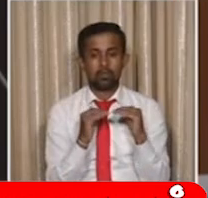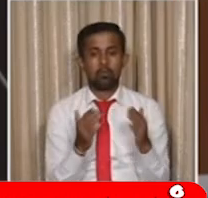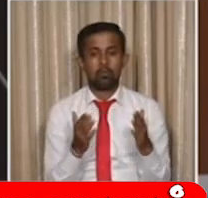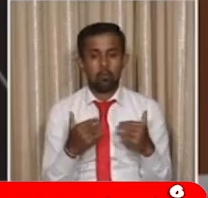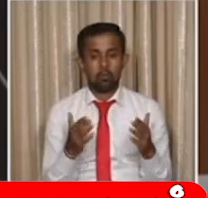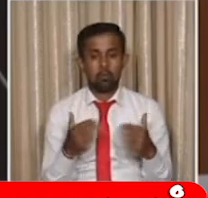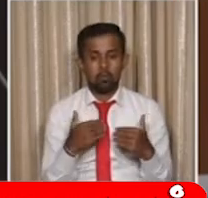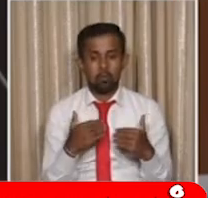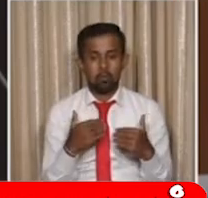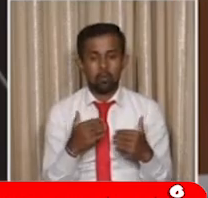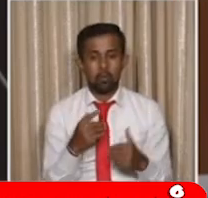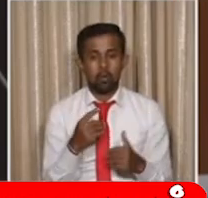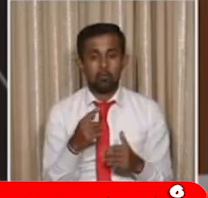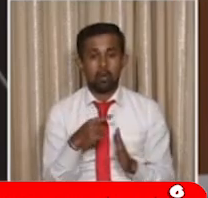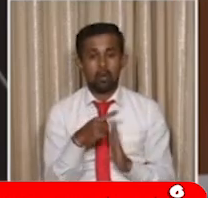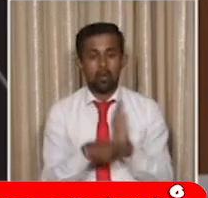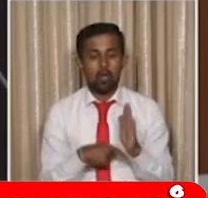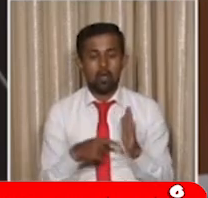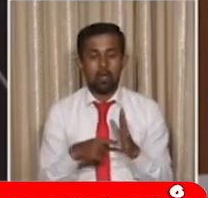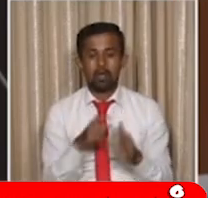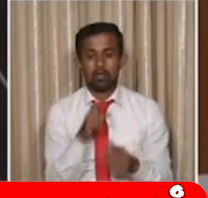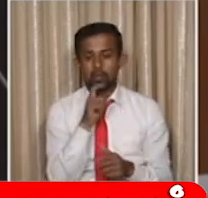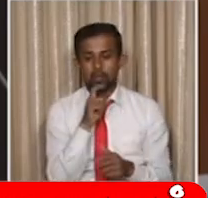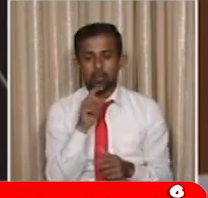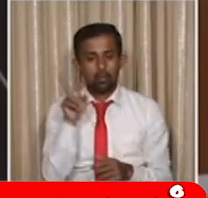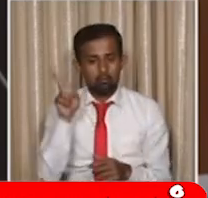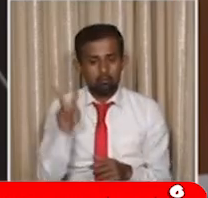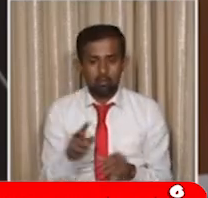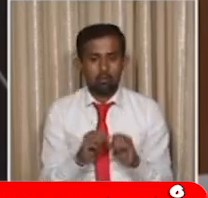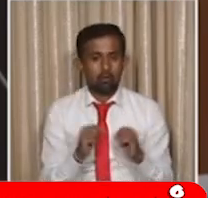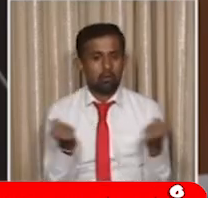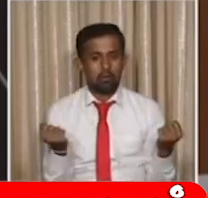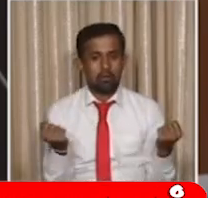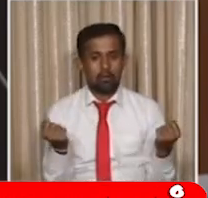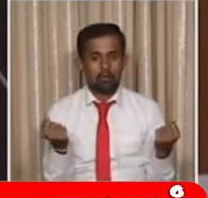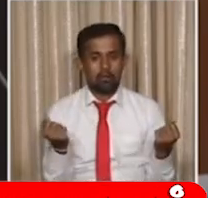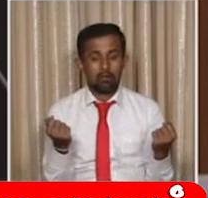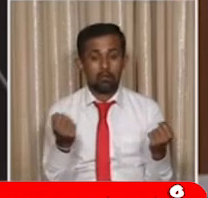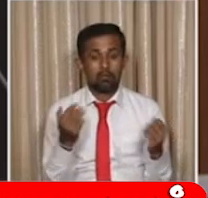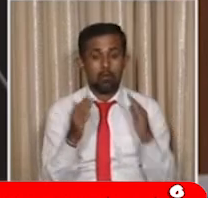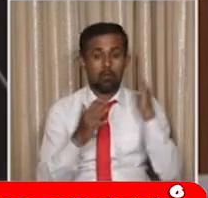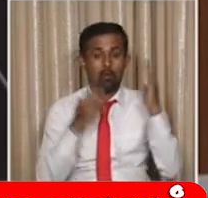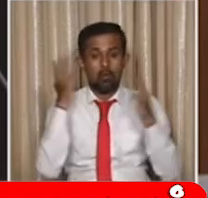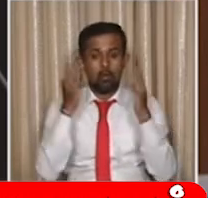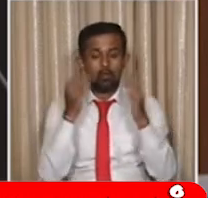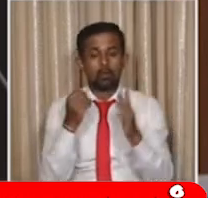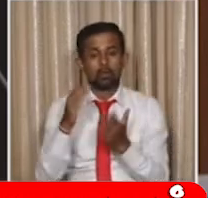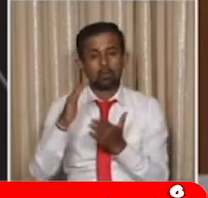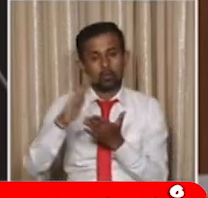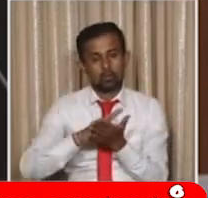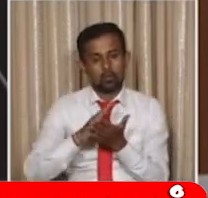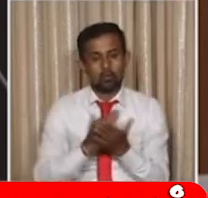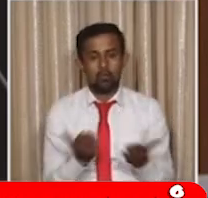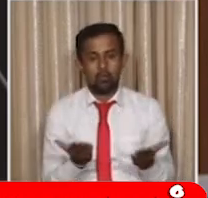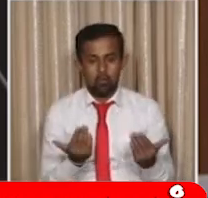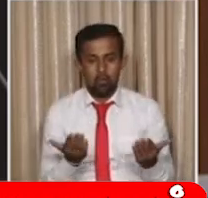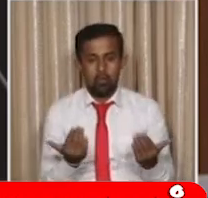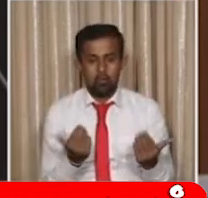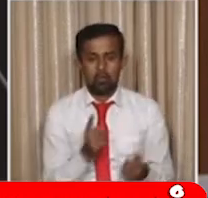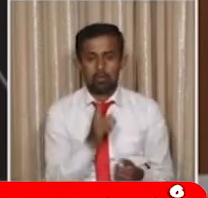process, have been asking for international involvement, you steadfastly